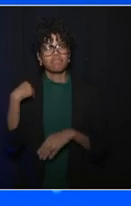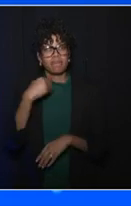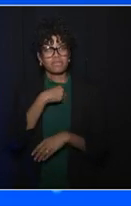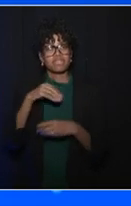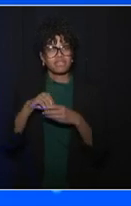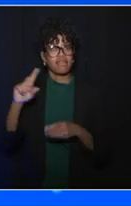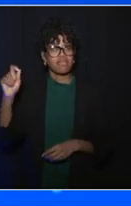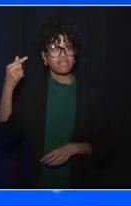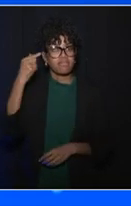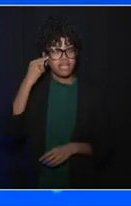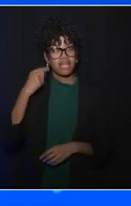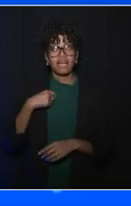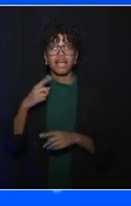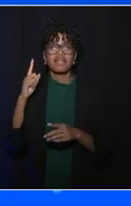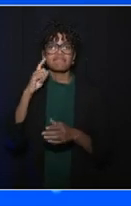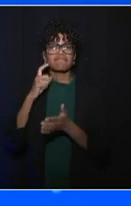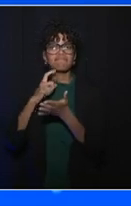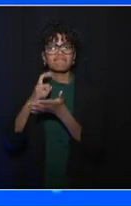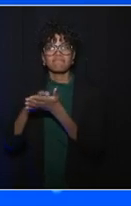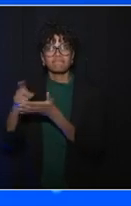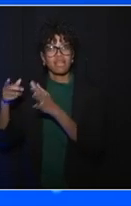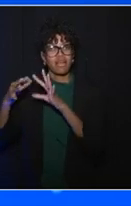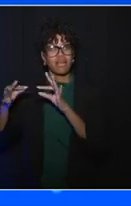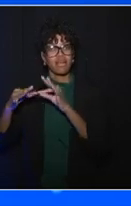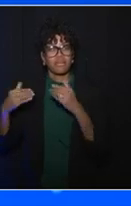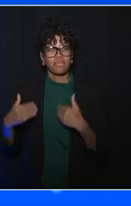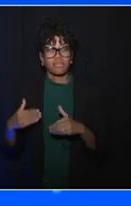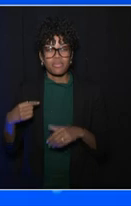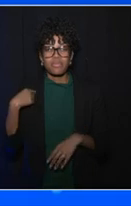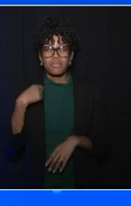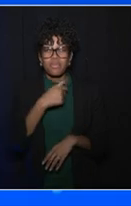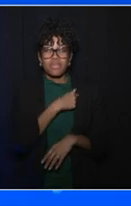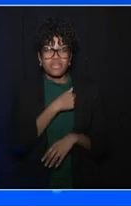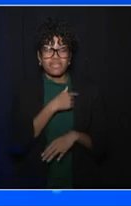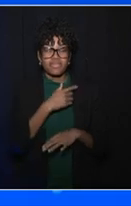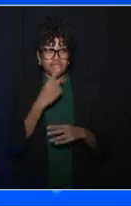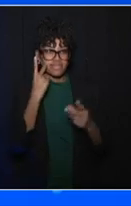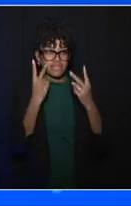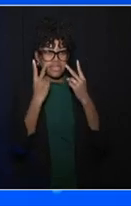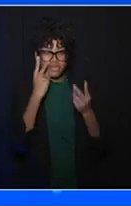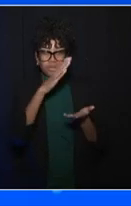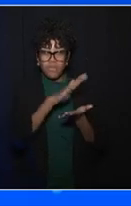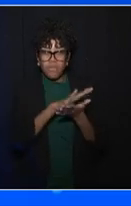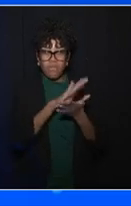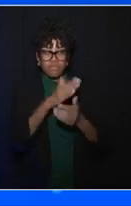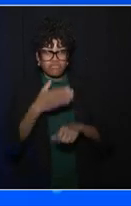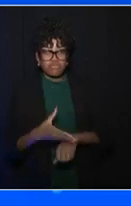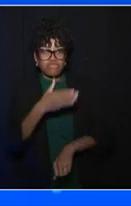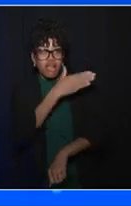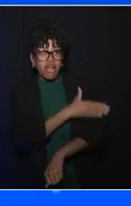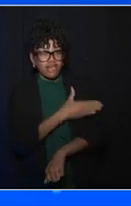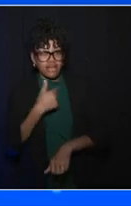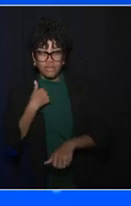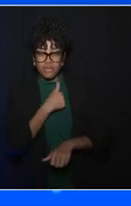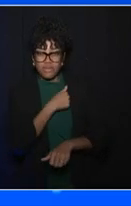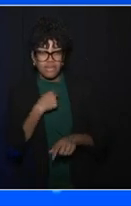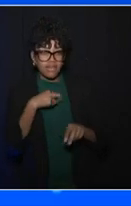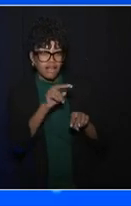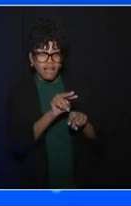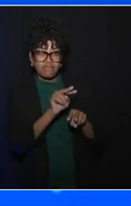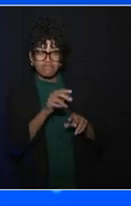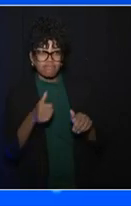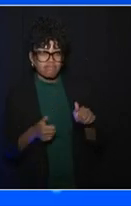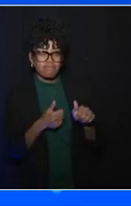government is that we have just followed the progress of so many schools. We've met so many principals